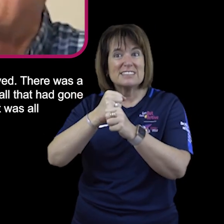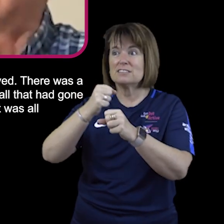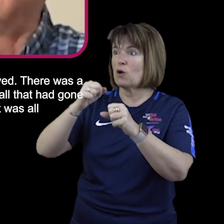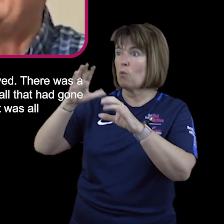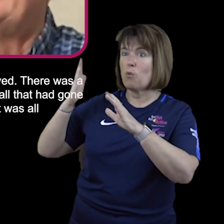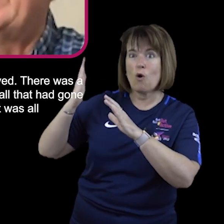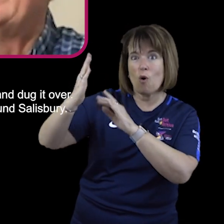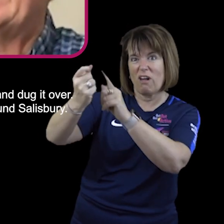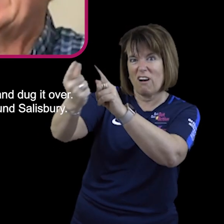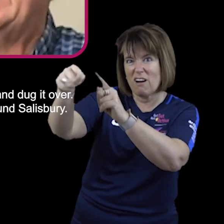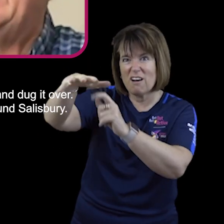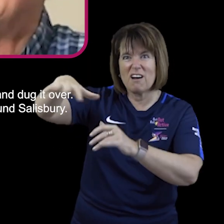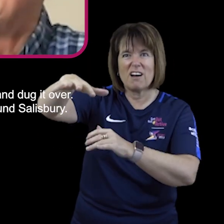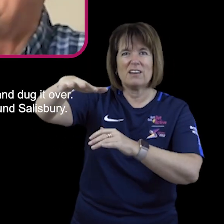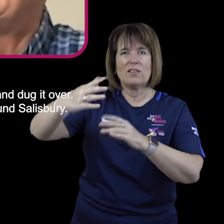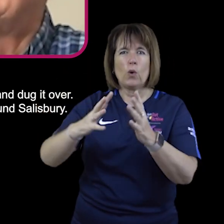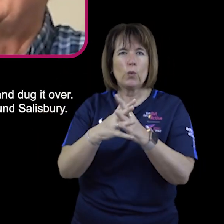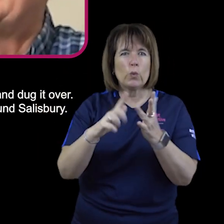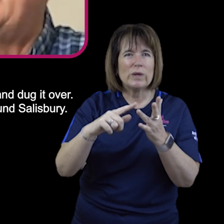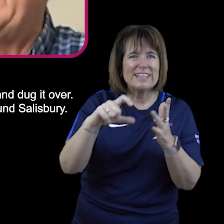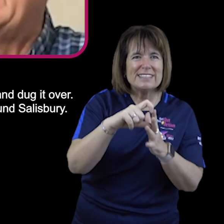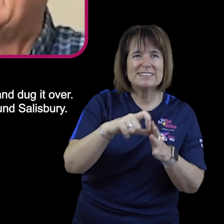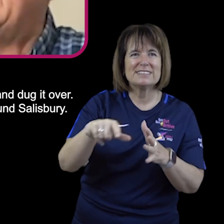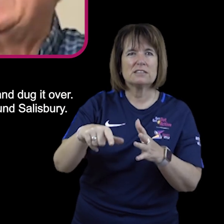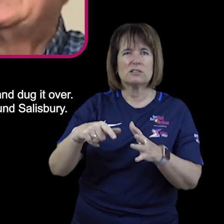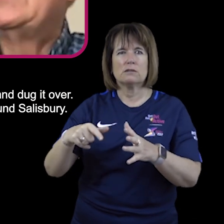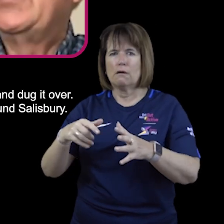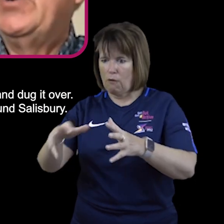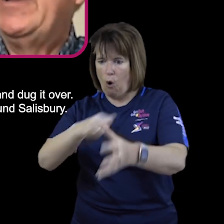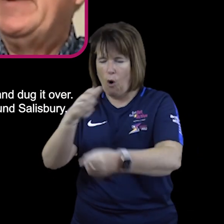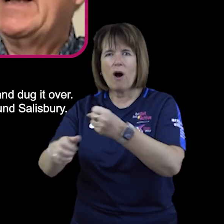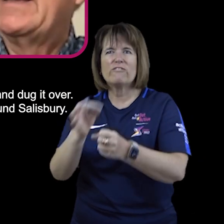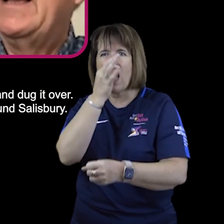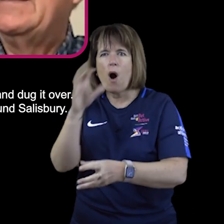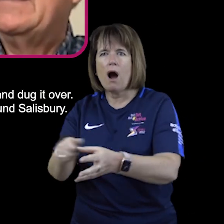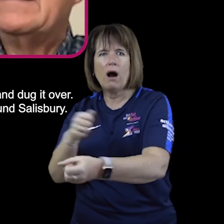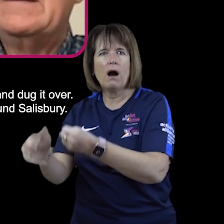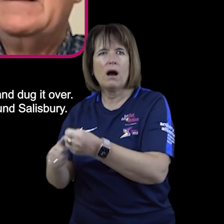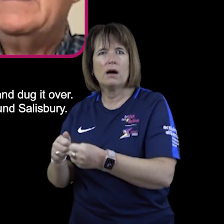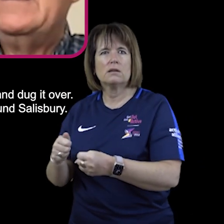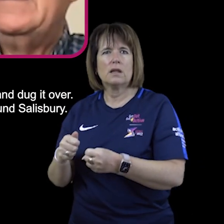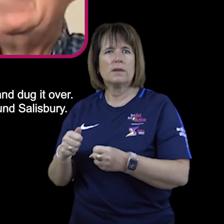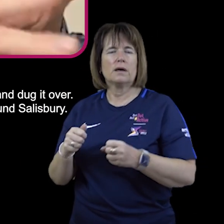those. But the rest was all overgrown. So we basically started at one end and just dug our way back and